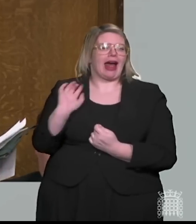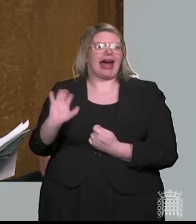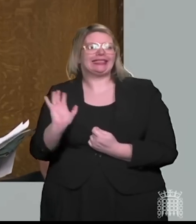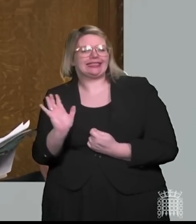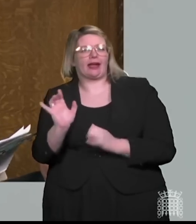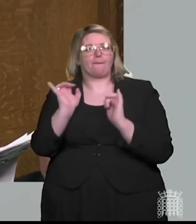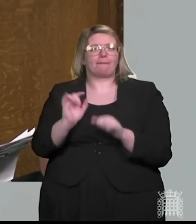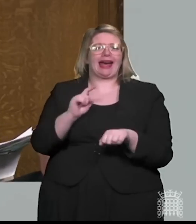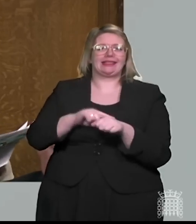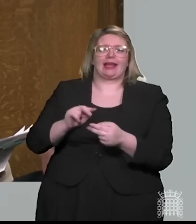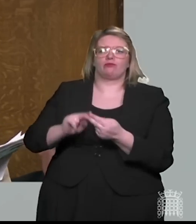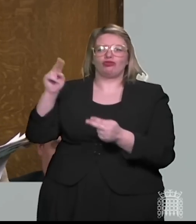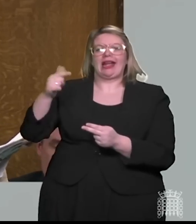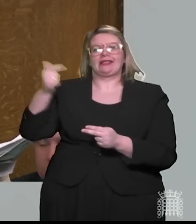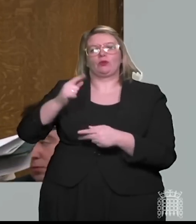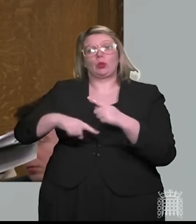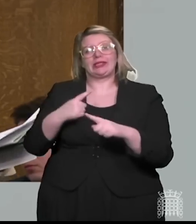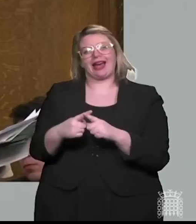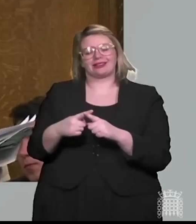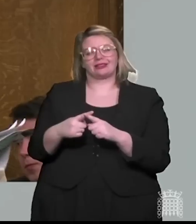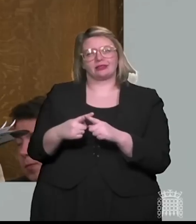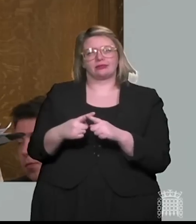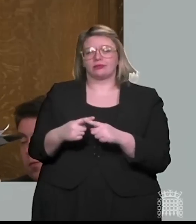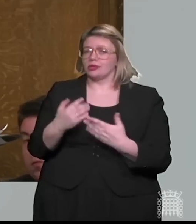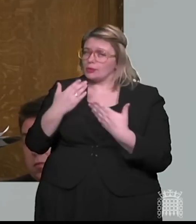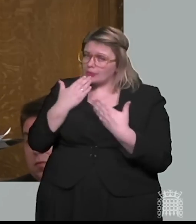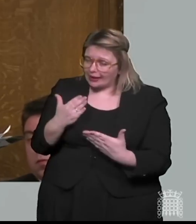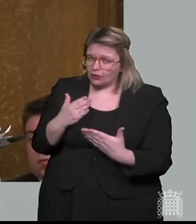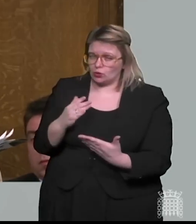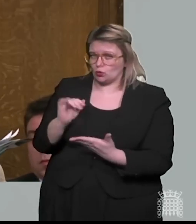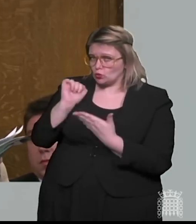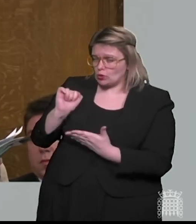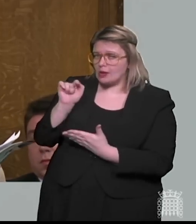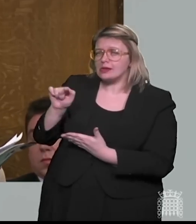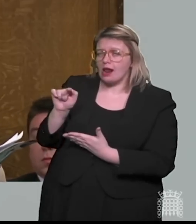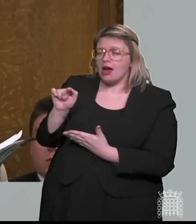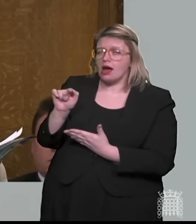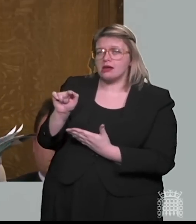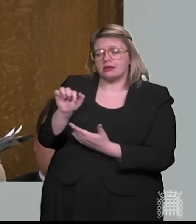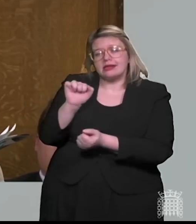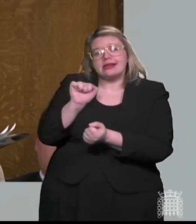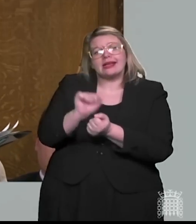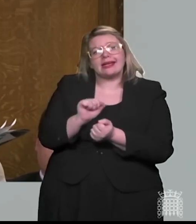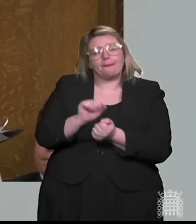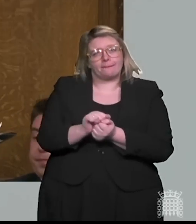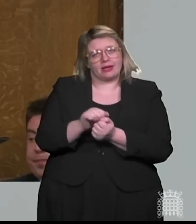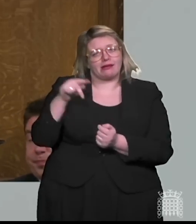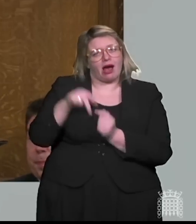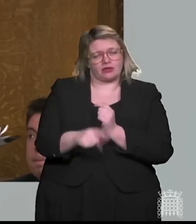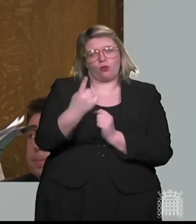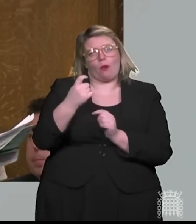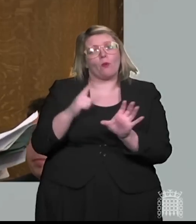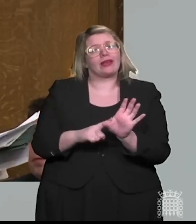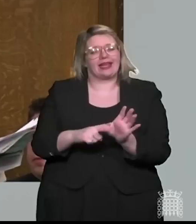ideal time to raise fuel duty. I welcome the fact that the fuel duty cut has been extended for another